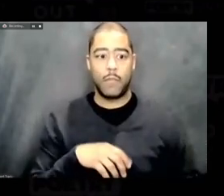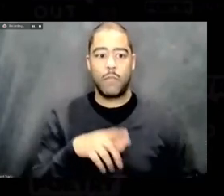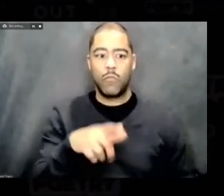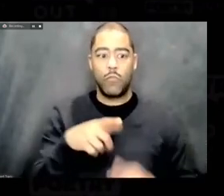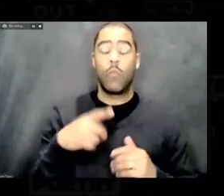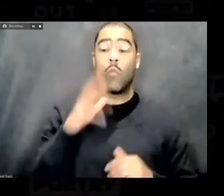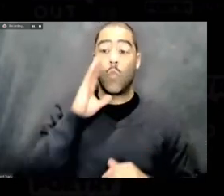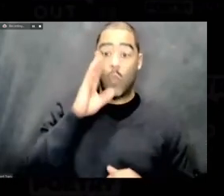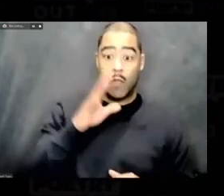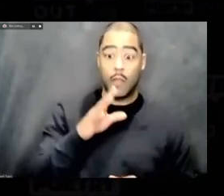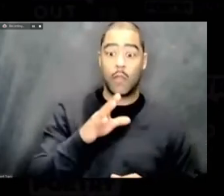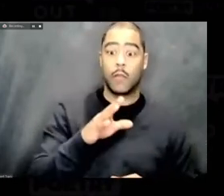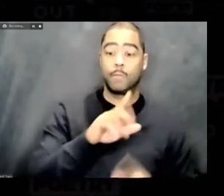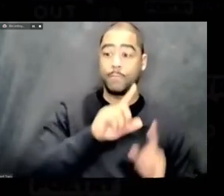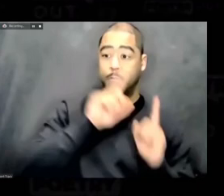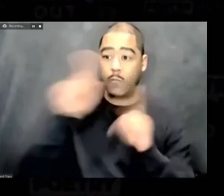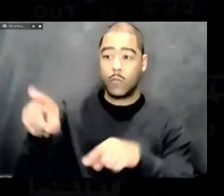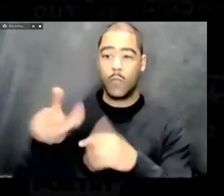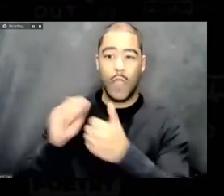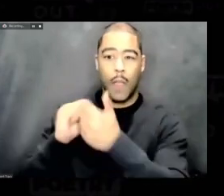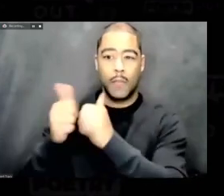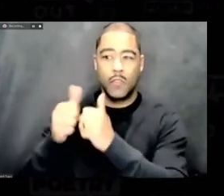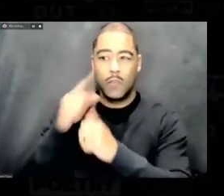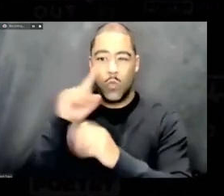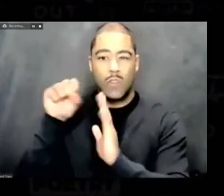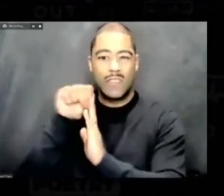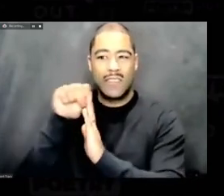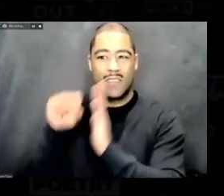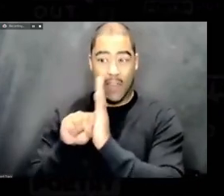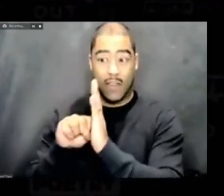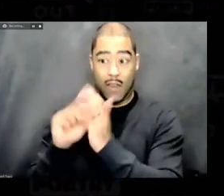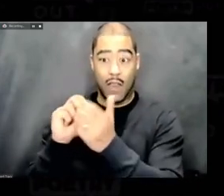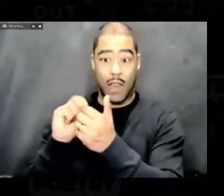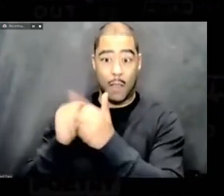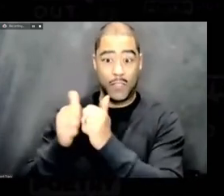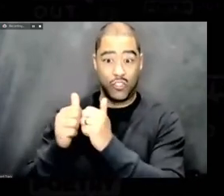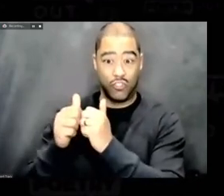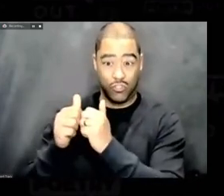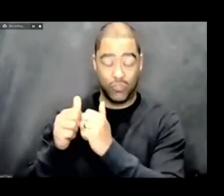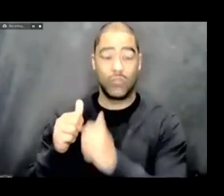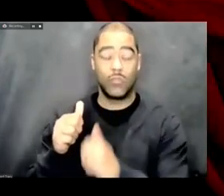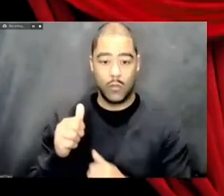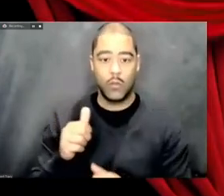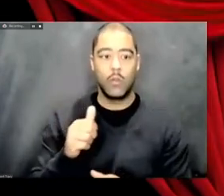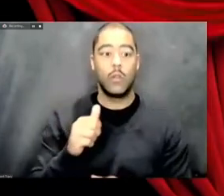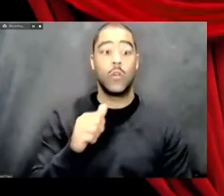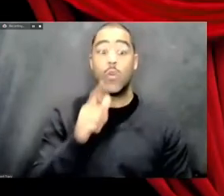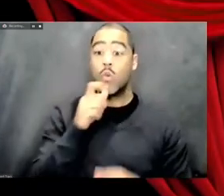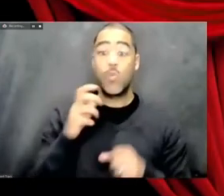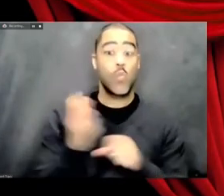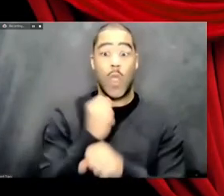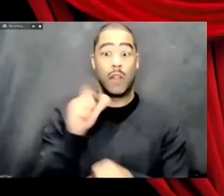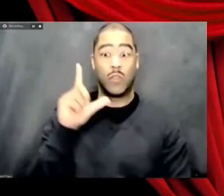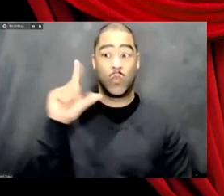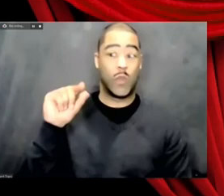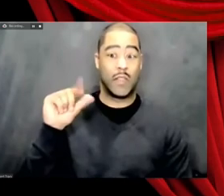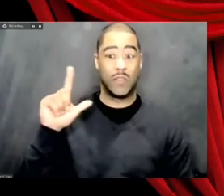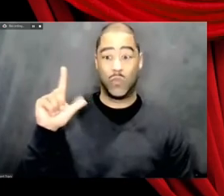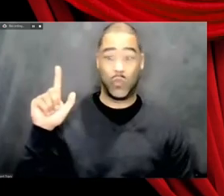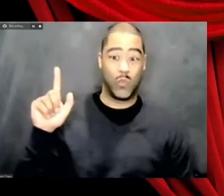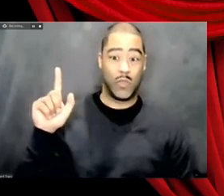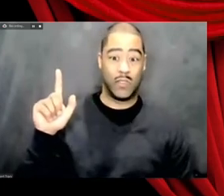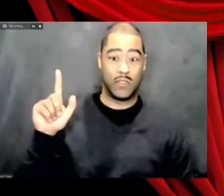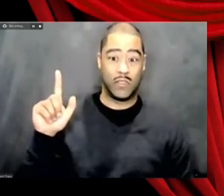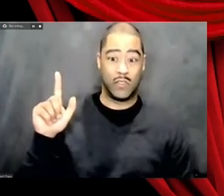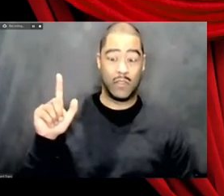the California State Competition and the 2021 champion of our county competition. Please give it